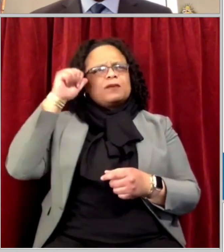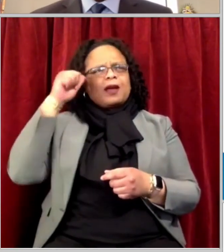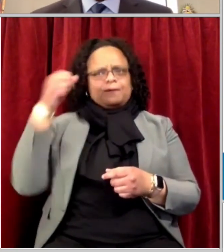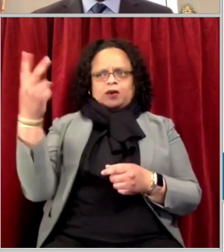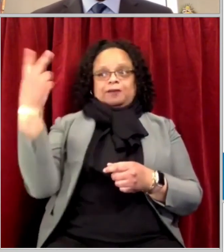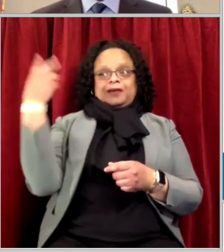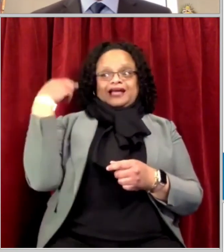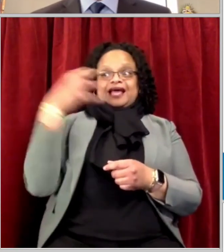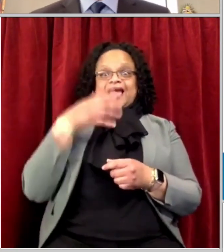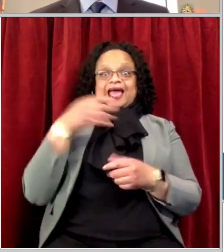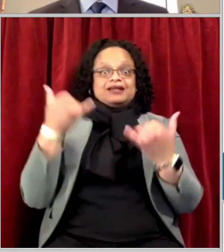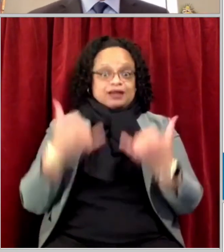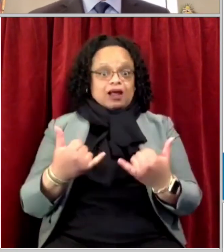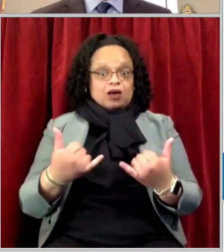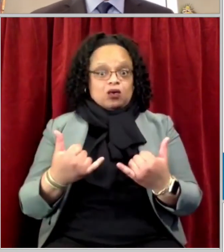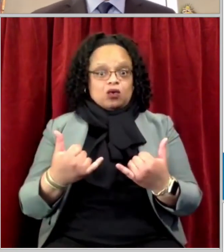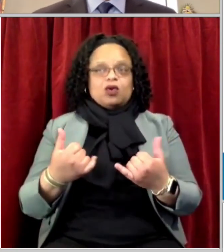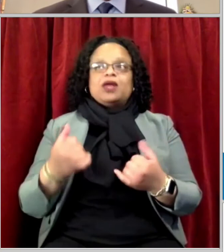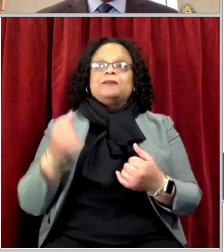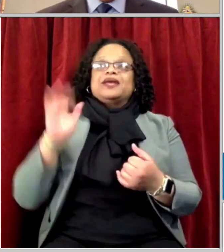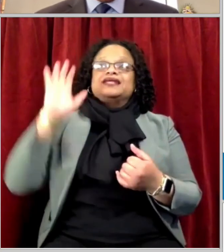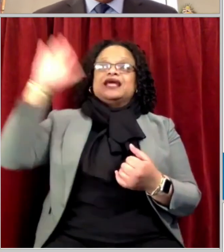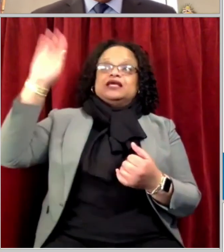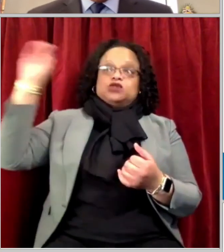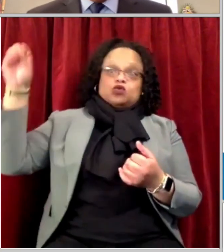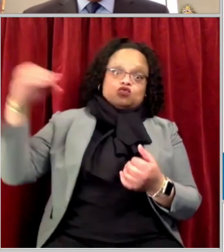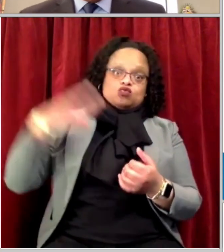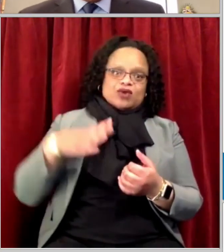experience of the reality of God's grace.